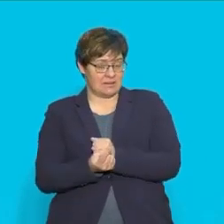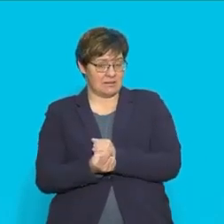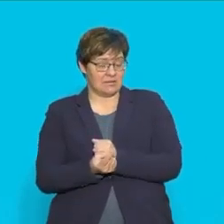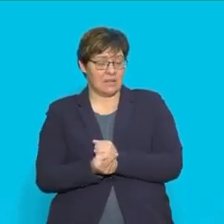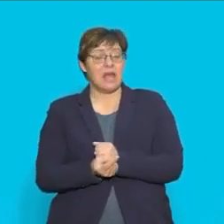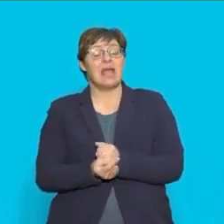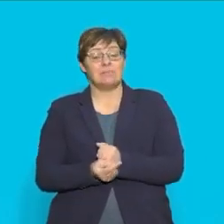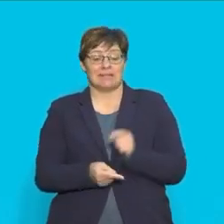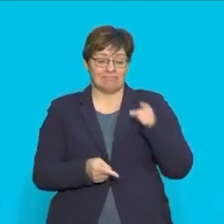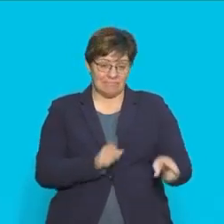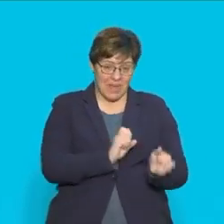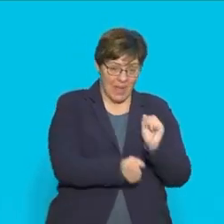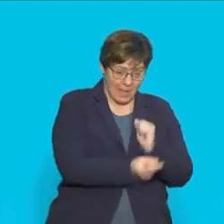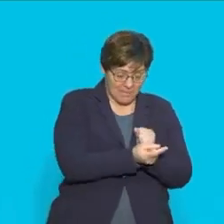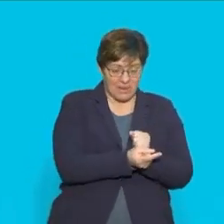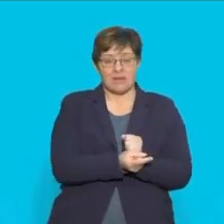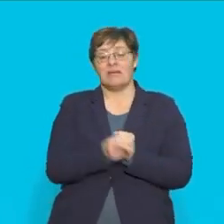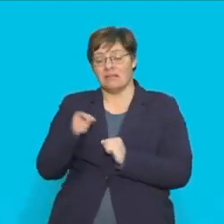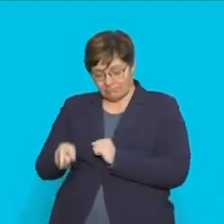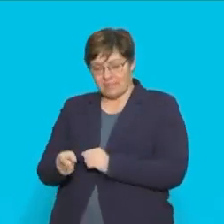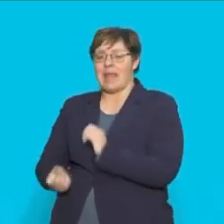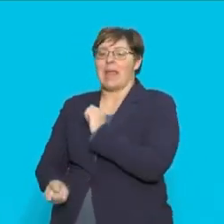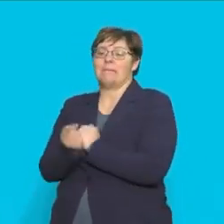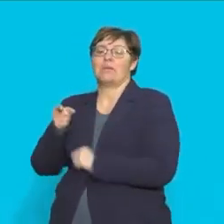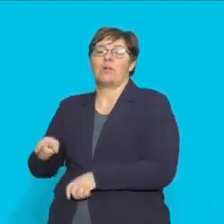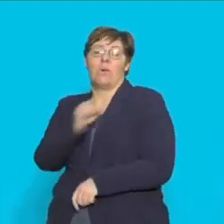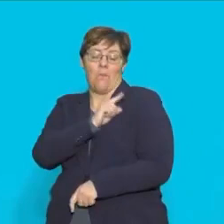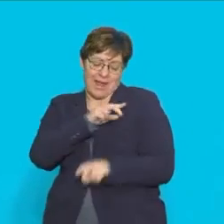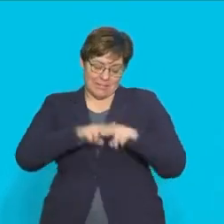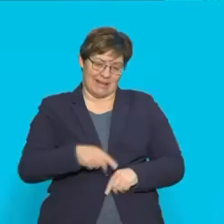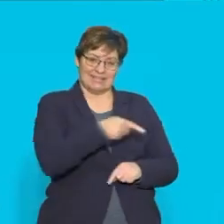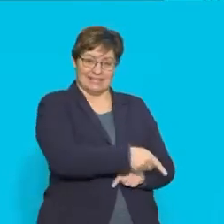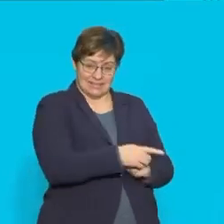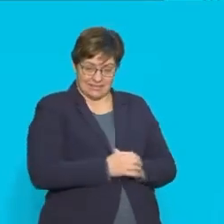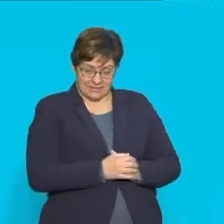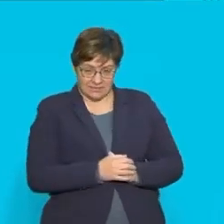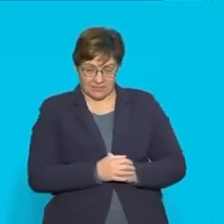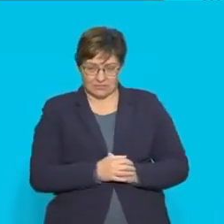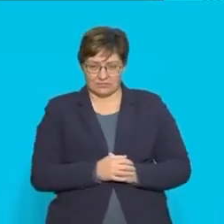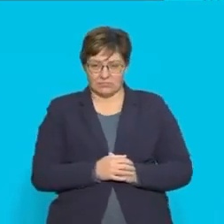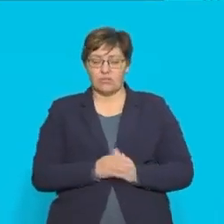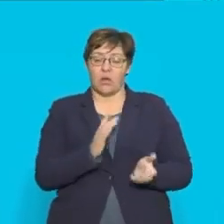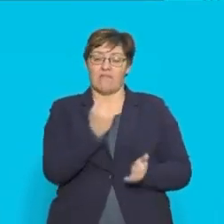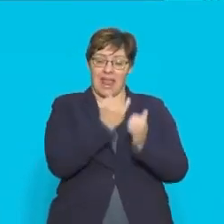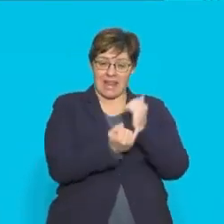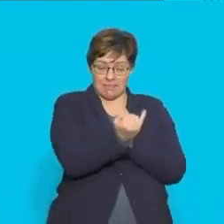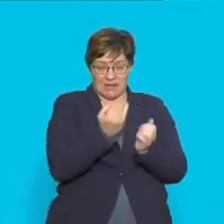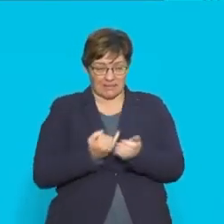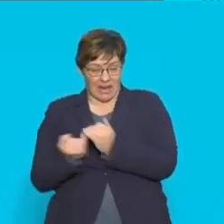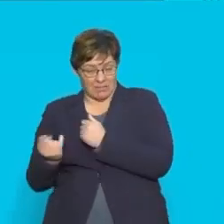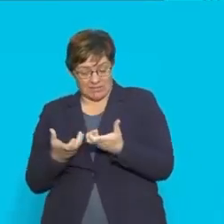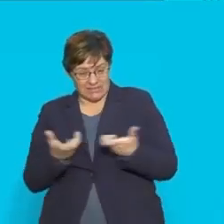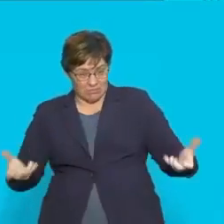Dependent event really depends on the other. Independent and dependent events. So that